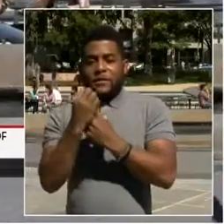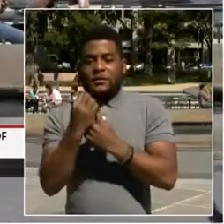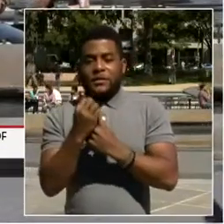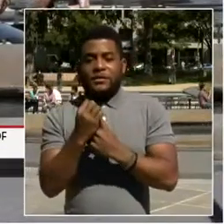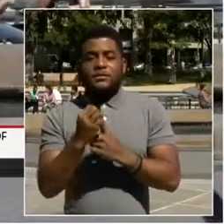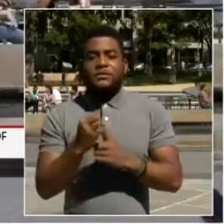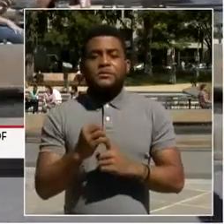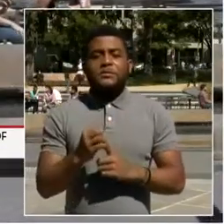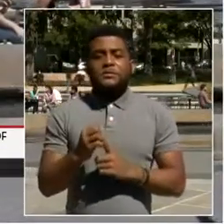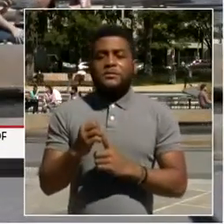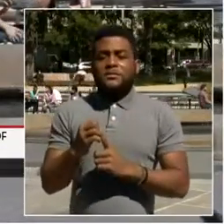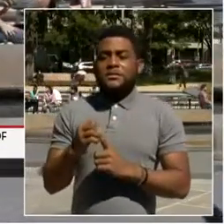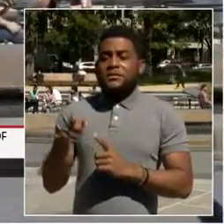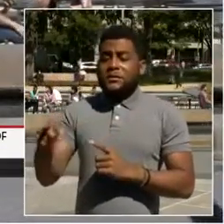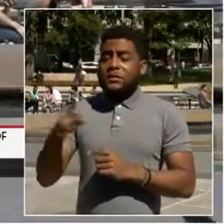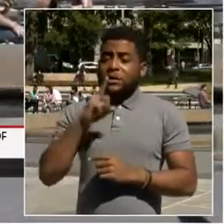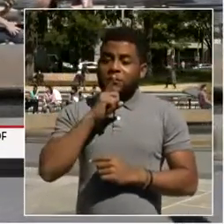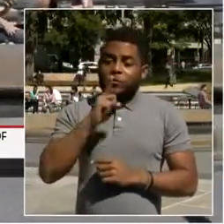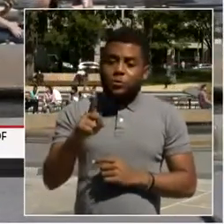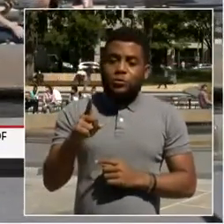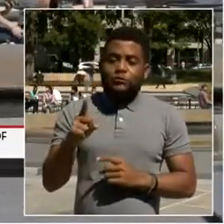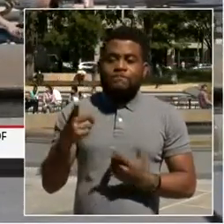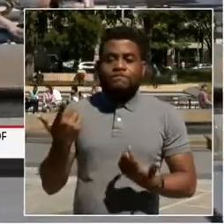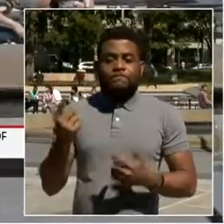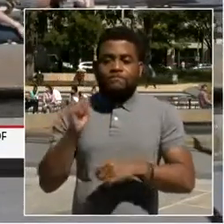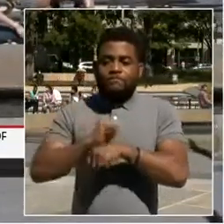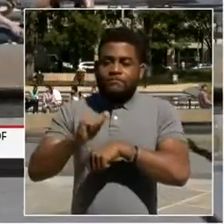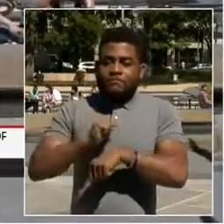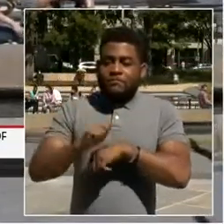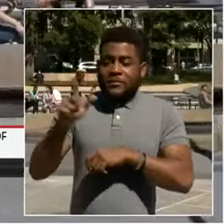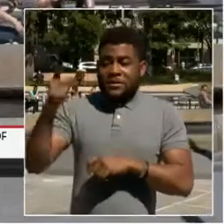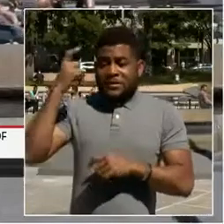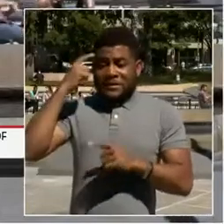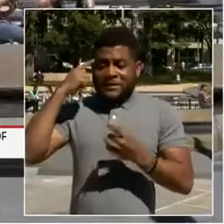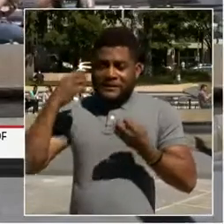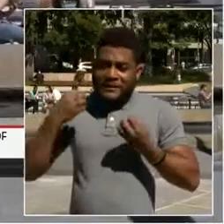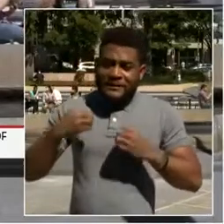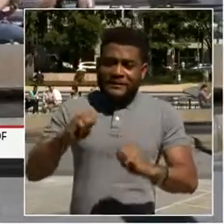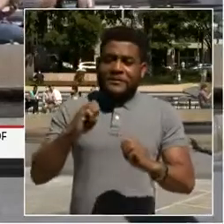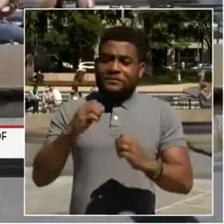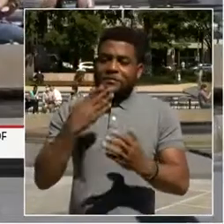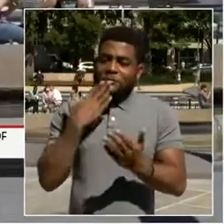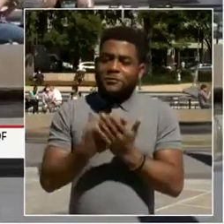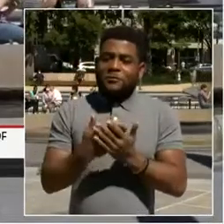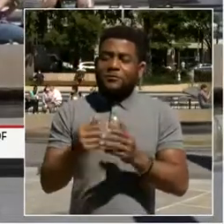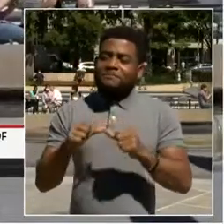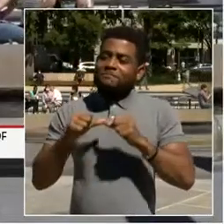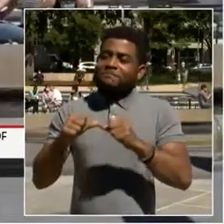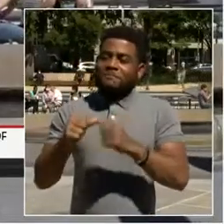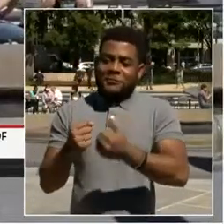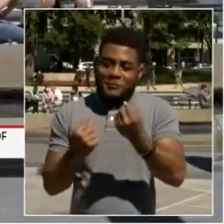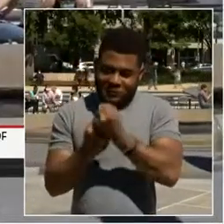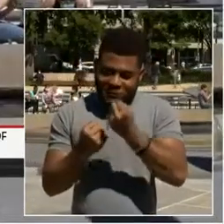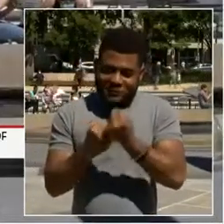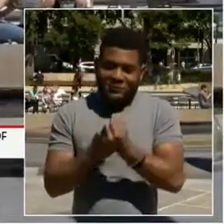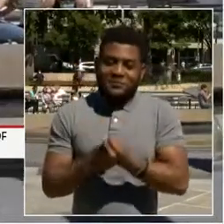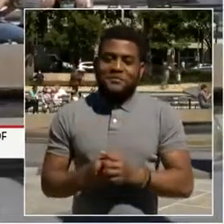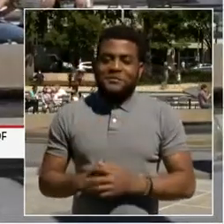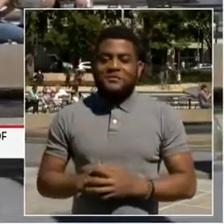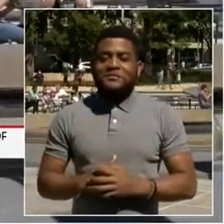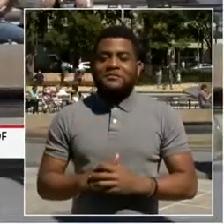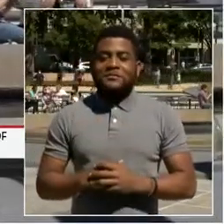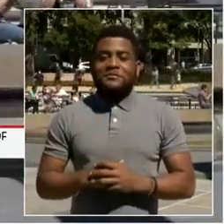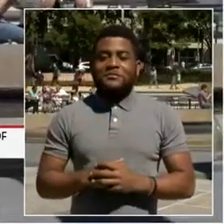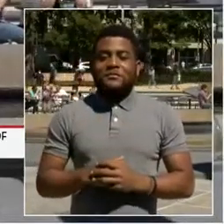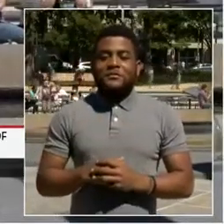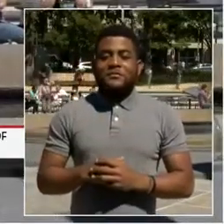It was part of his brain trust. And so, Tommy, thanks for sticking this through with us. I don't know if the DDOT